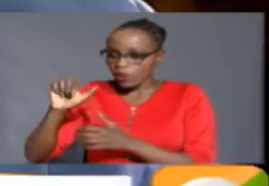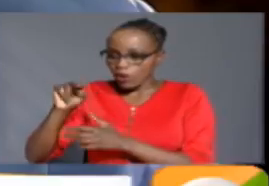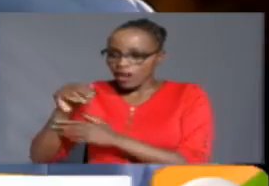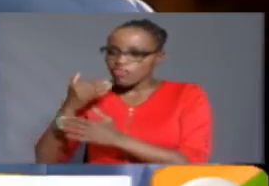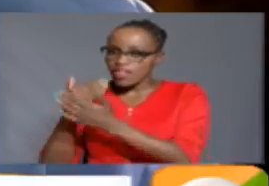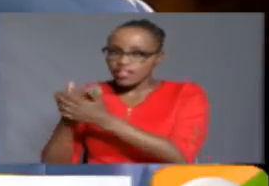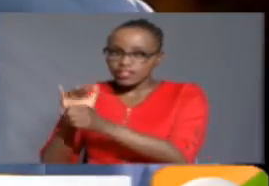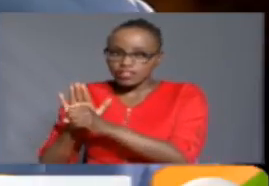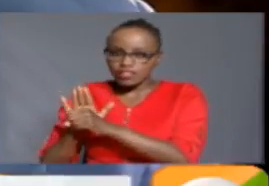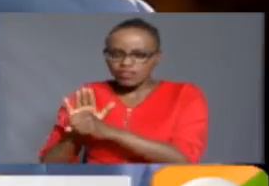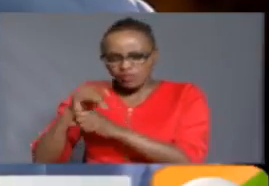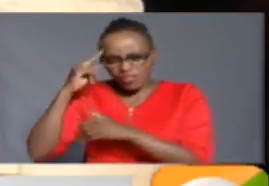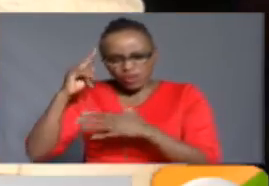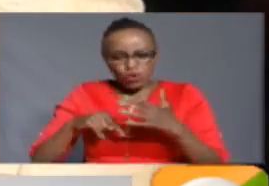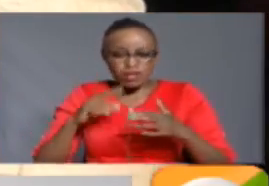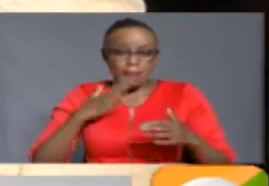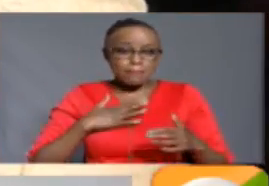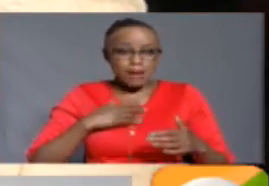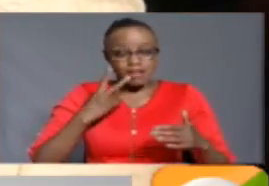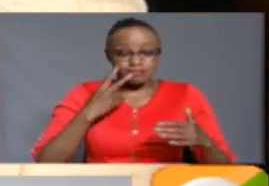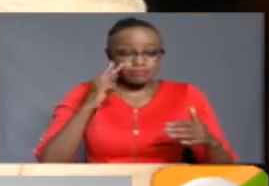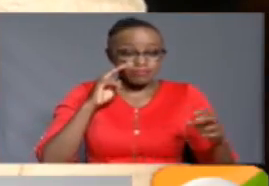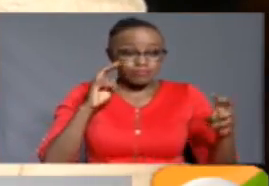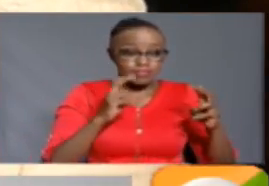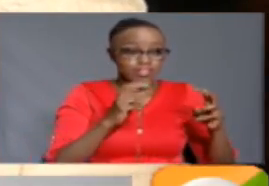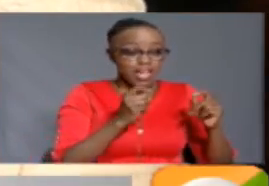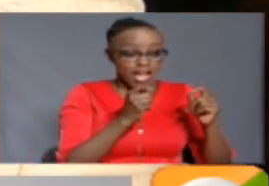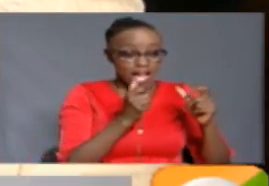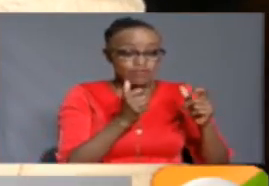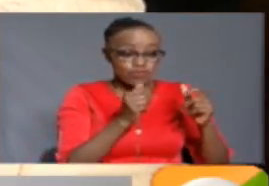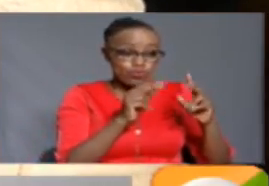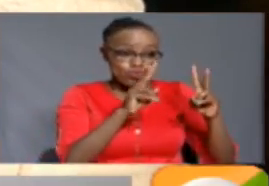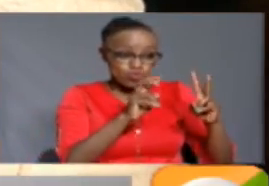Thank you, Trevor. I think in my view, it's a couple of issues, actually.